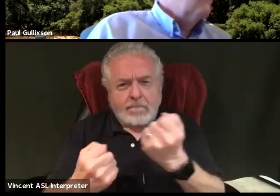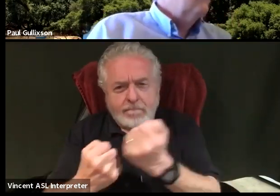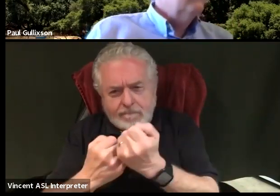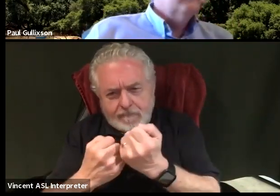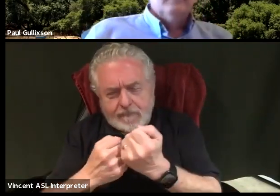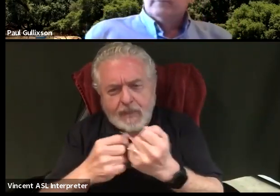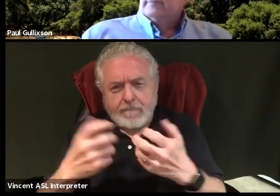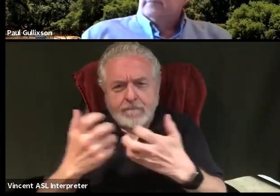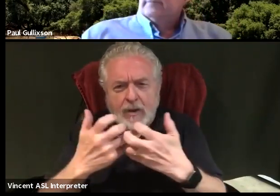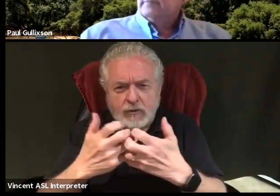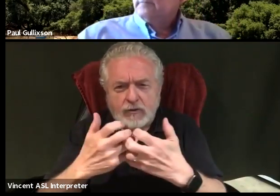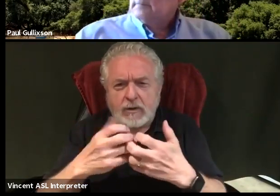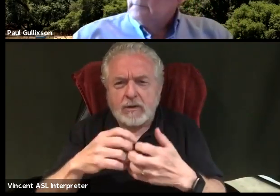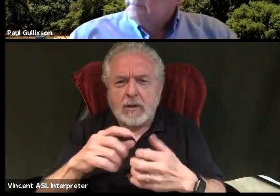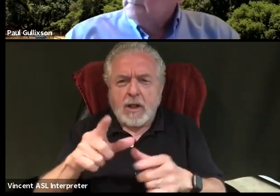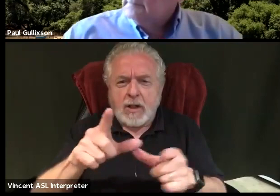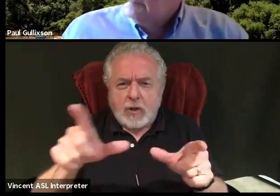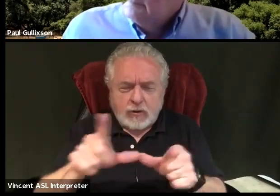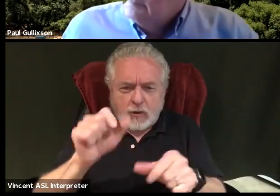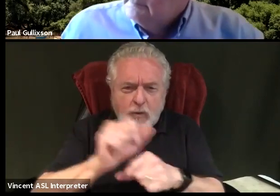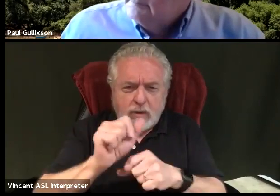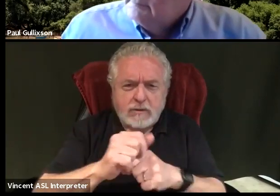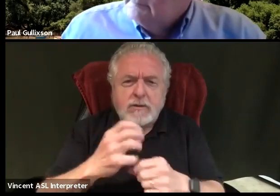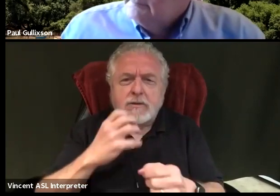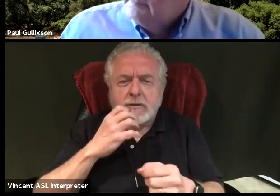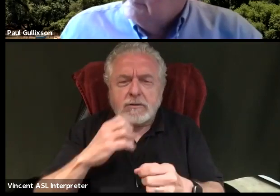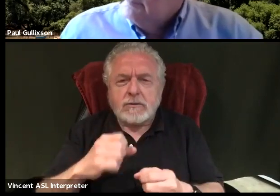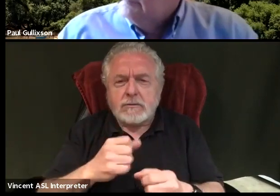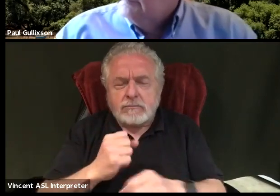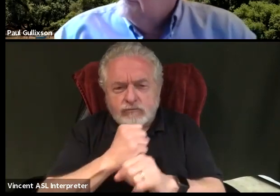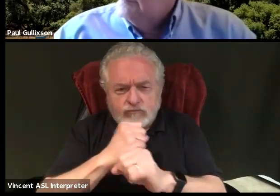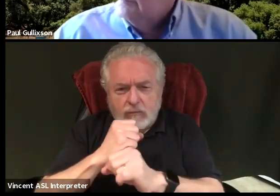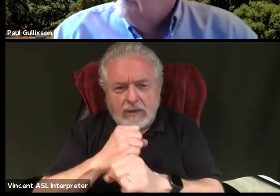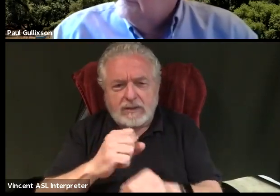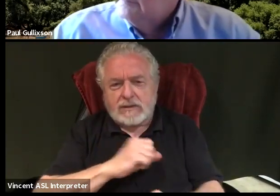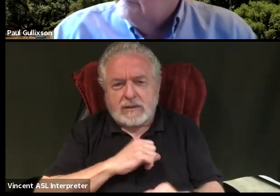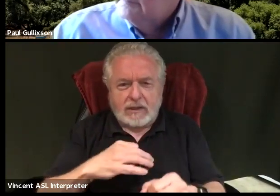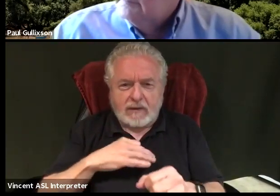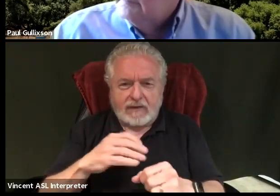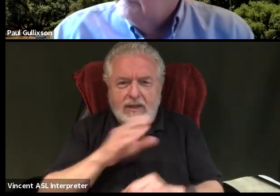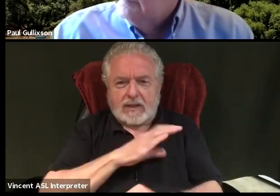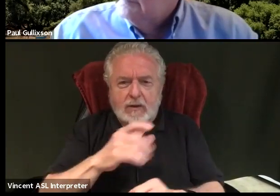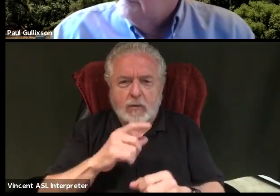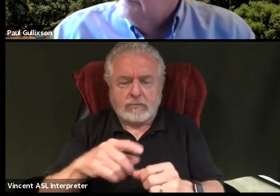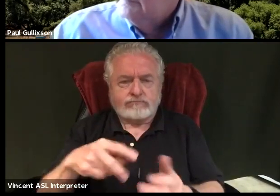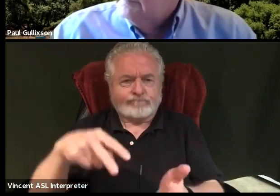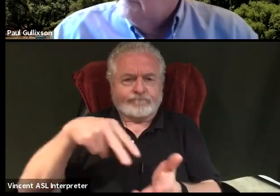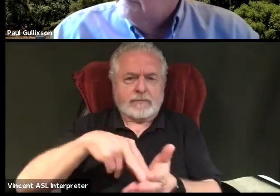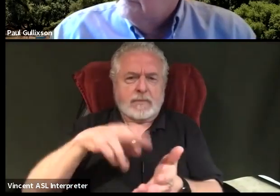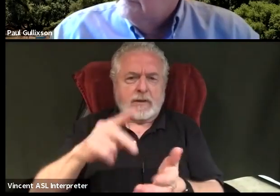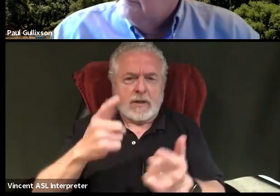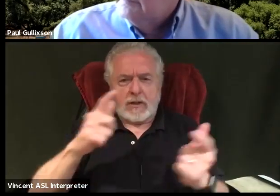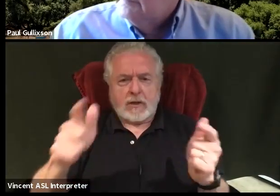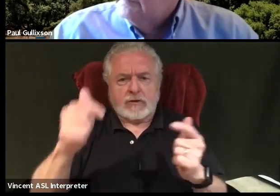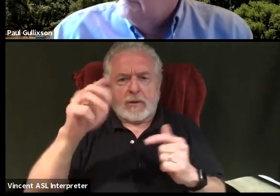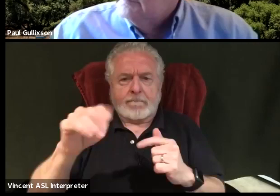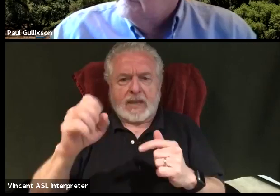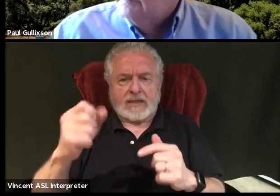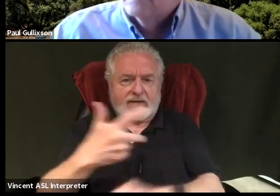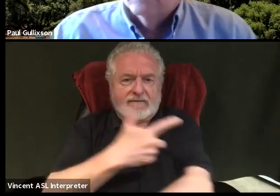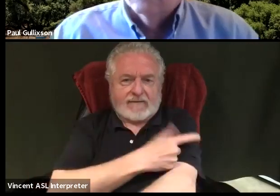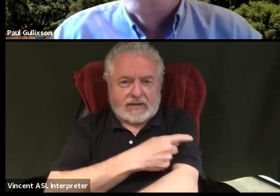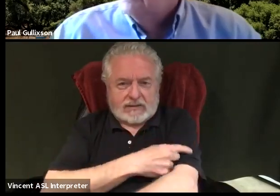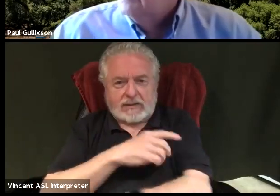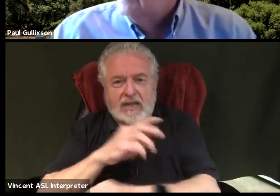of vaccinators, logistics workers, security staff, and others who staff these clinics as we stood up the largest mass